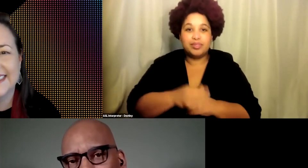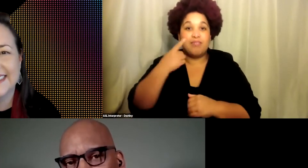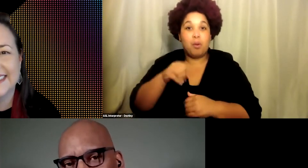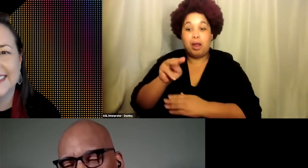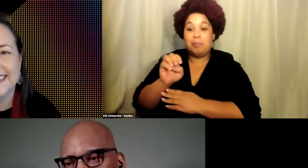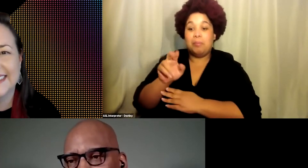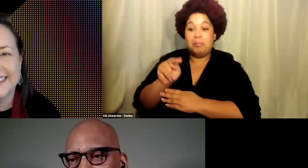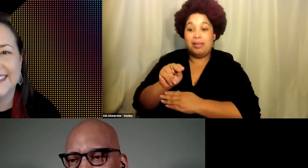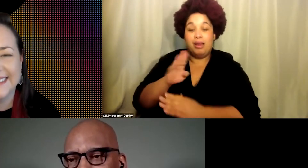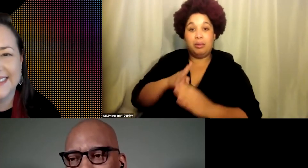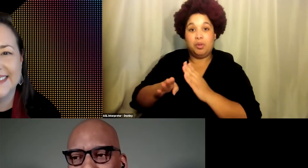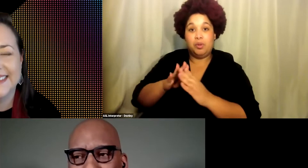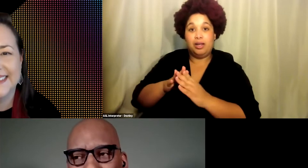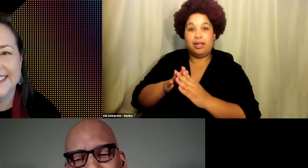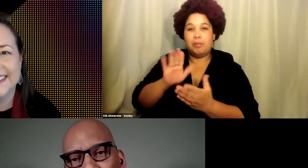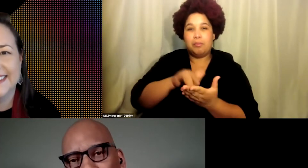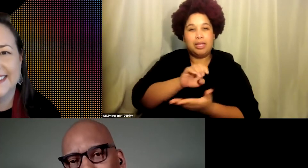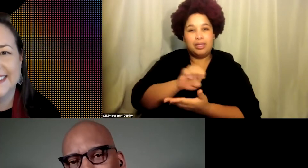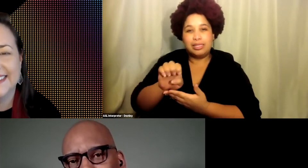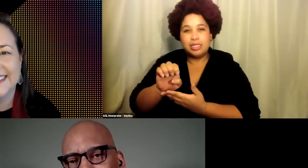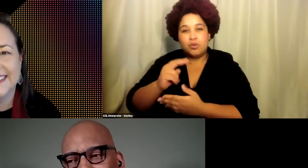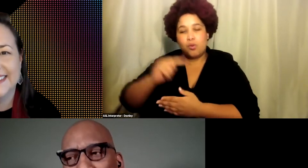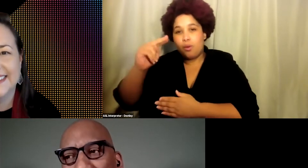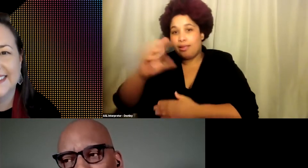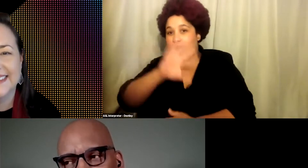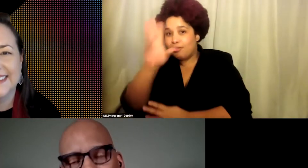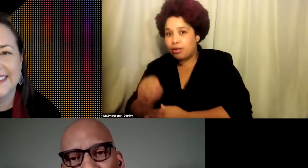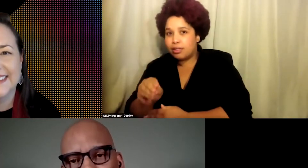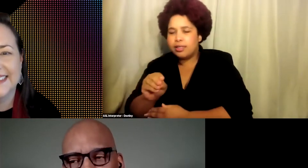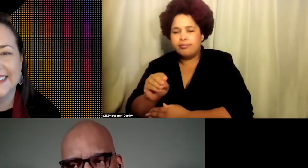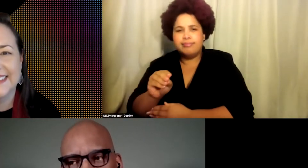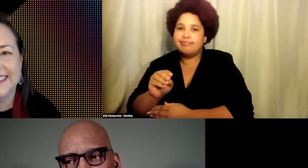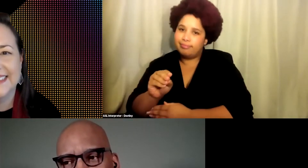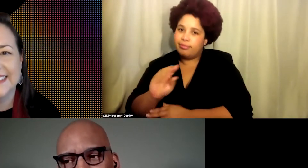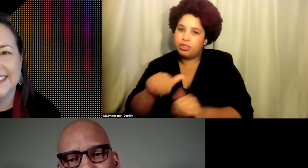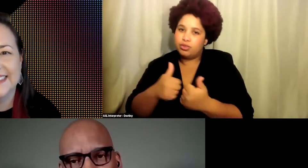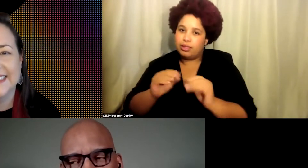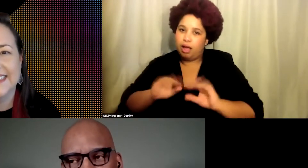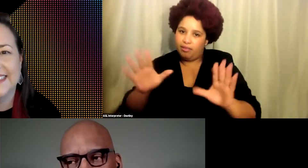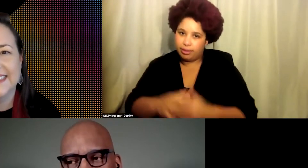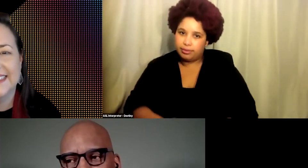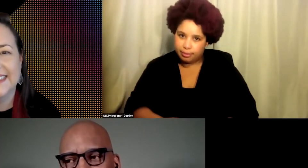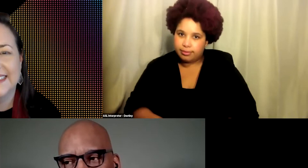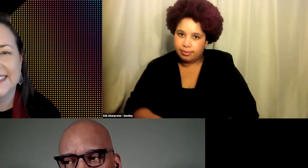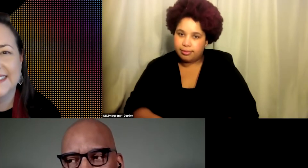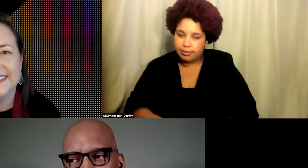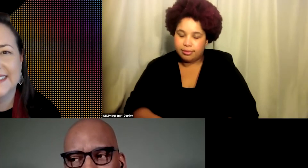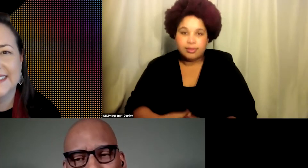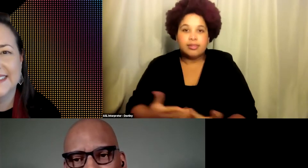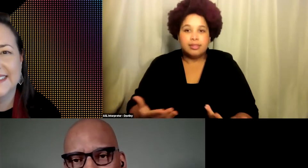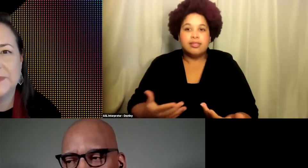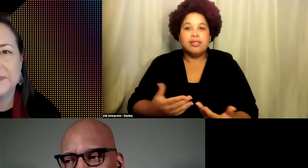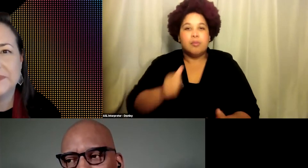within SAG-AFTRA, Middle Eastern, North African, the challenge is obvious to anyone who is watching. And performers